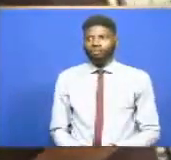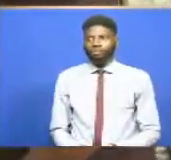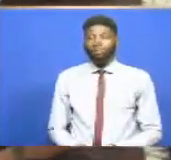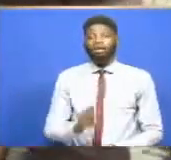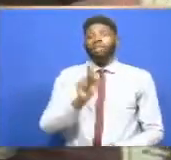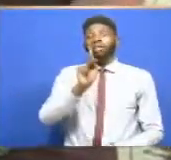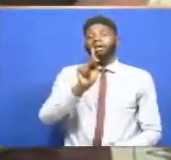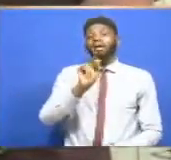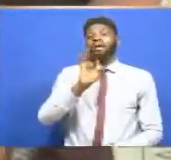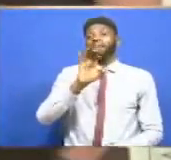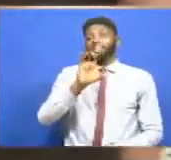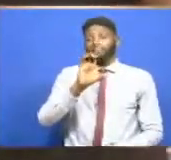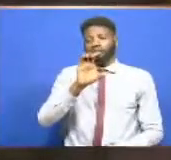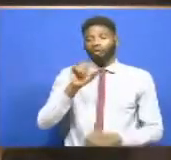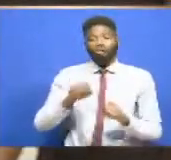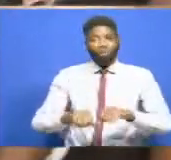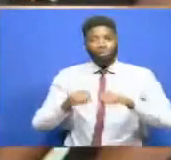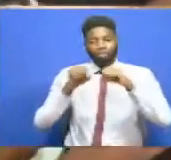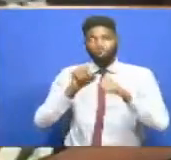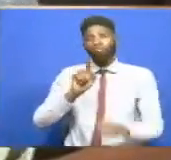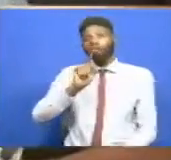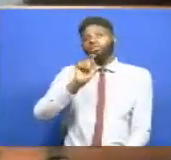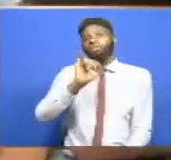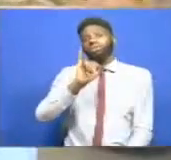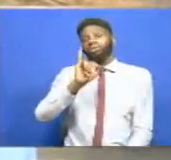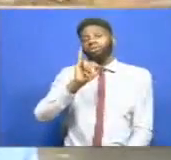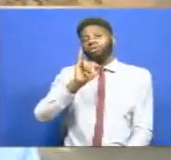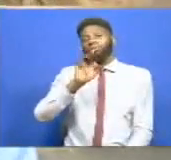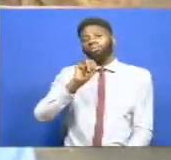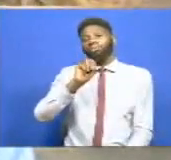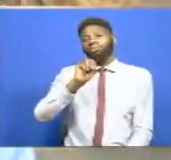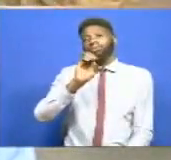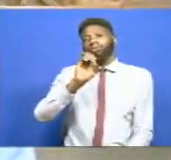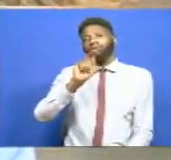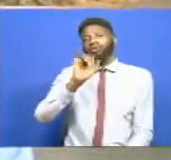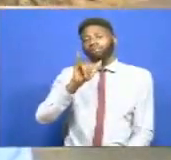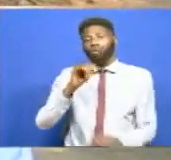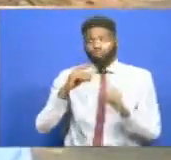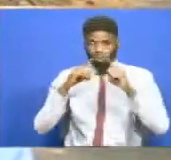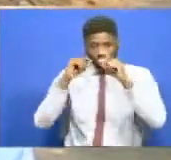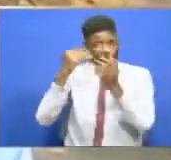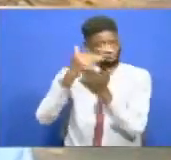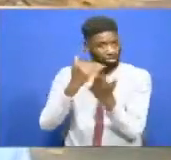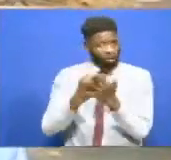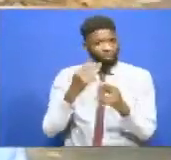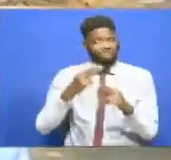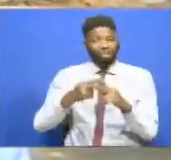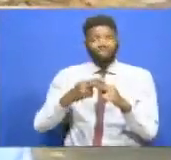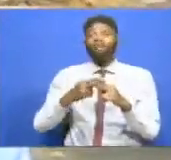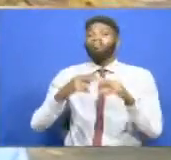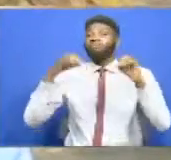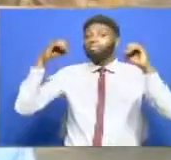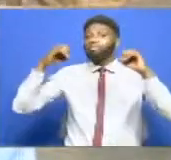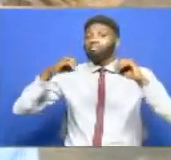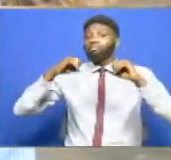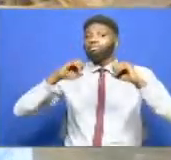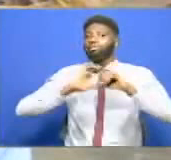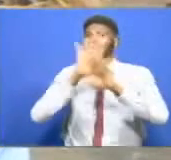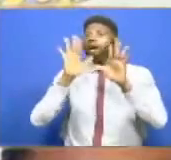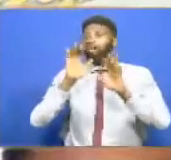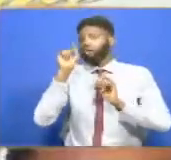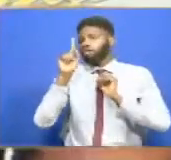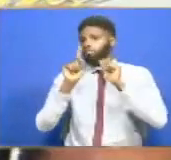KFC's CEO Timothy Owase says the initiative, dubbed Shining Stars, seeks to unlock creativity in young